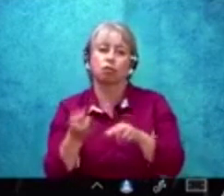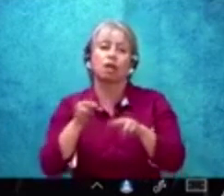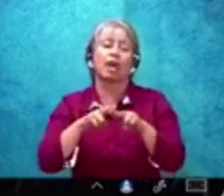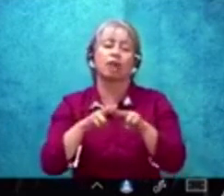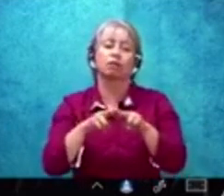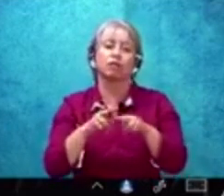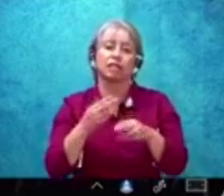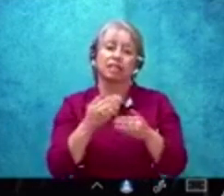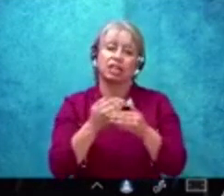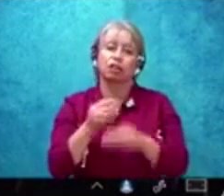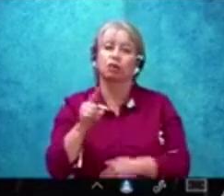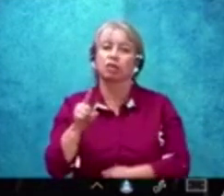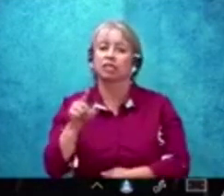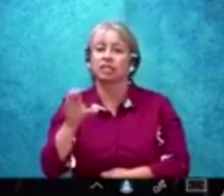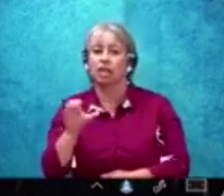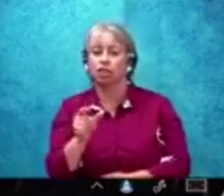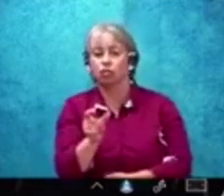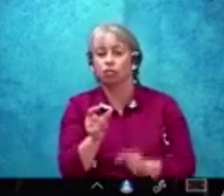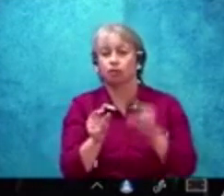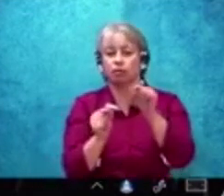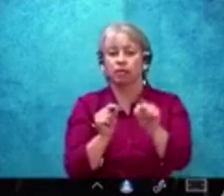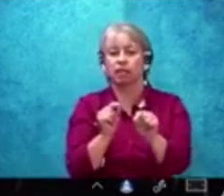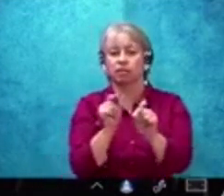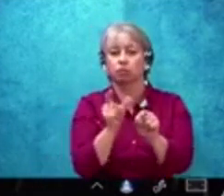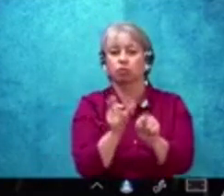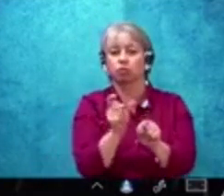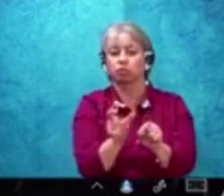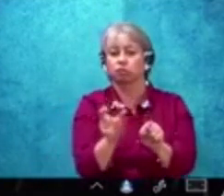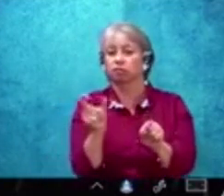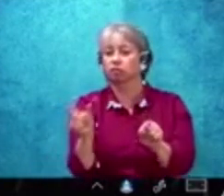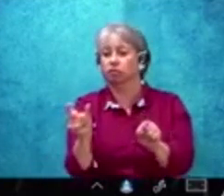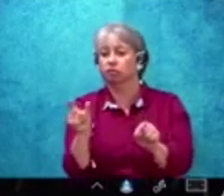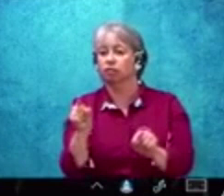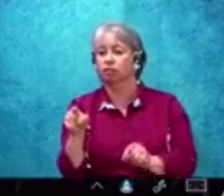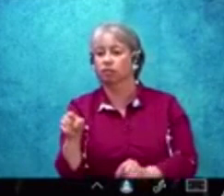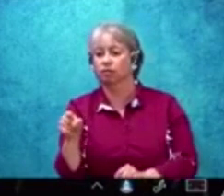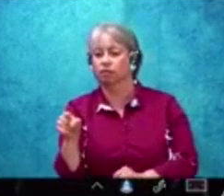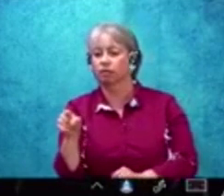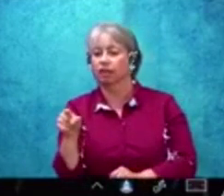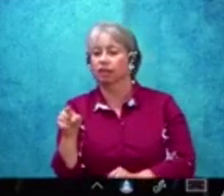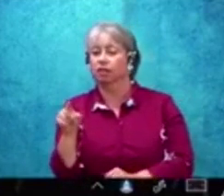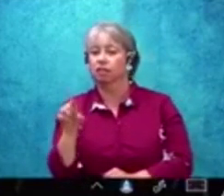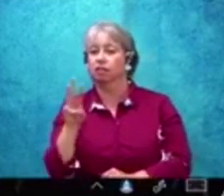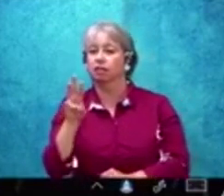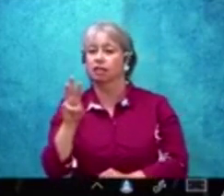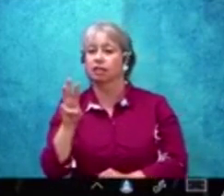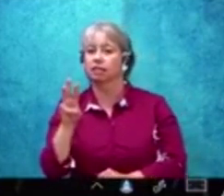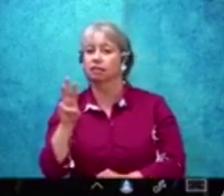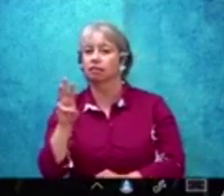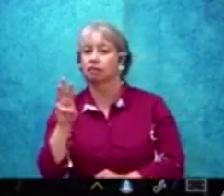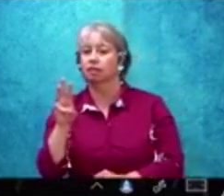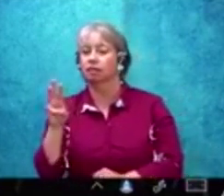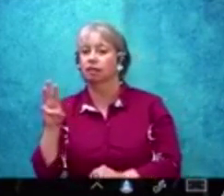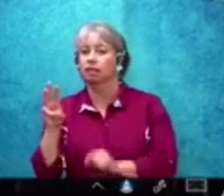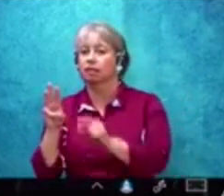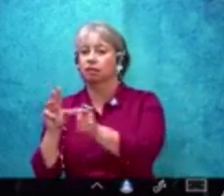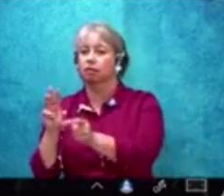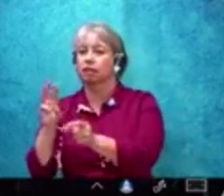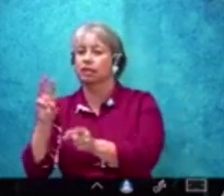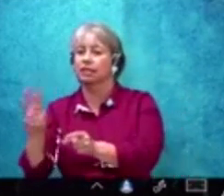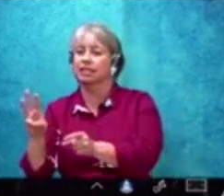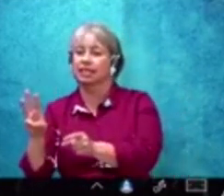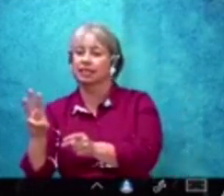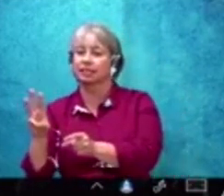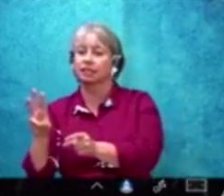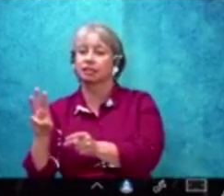nearest hundredth is two places after the decimal. And I have a 6 there, so the 6 means I need to round my 1